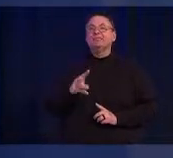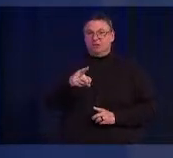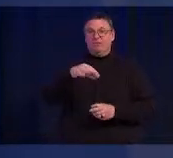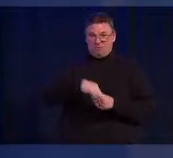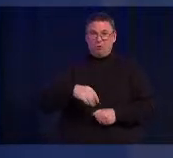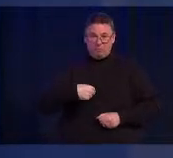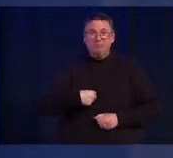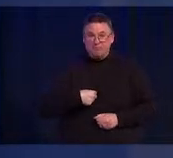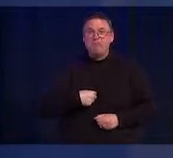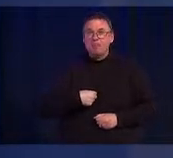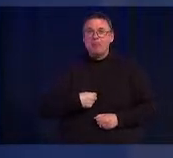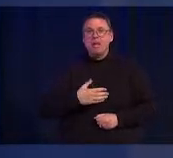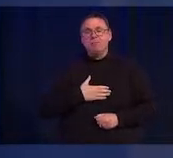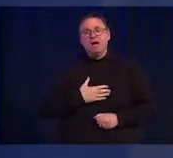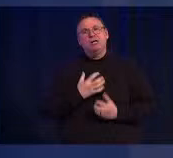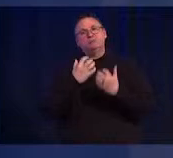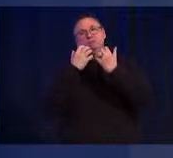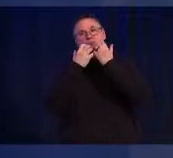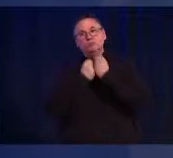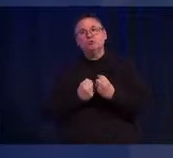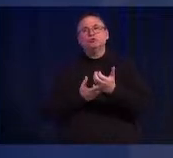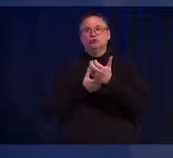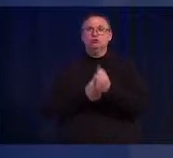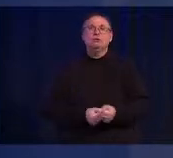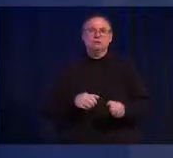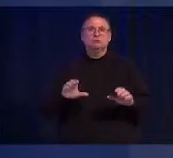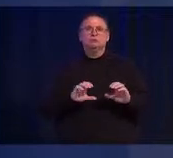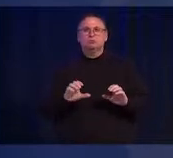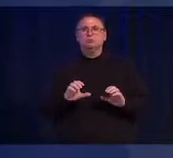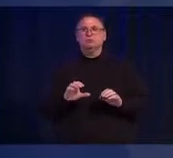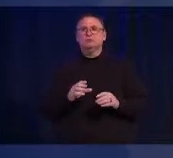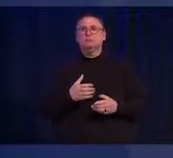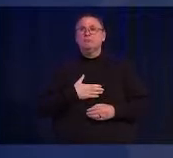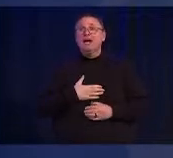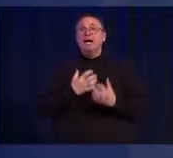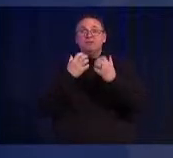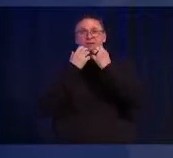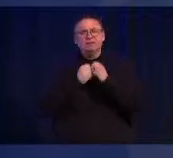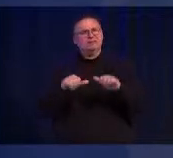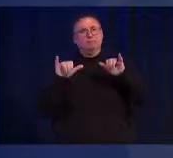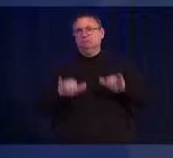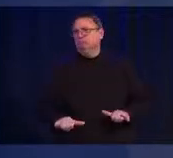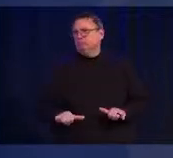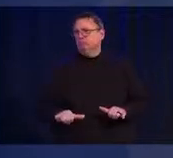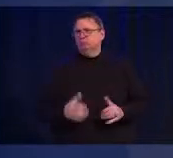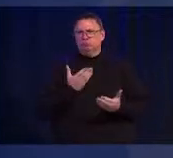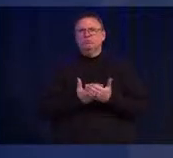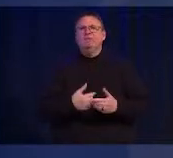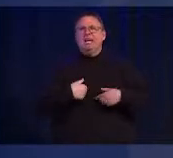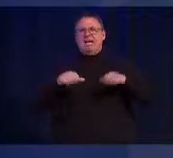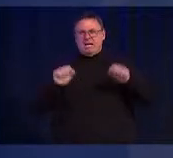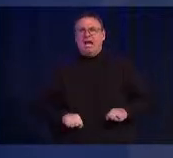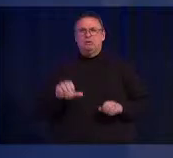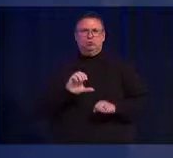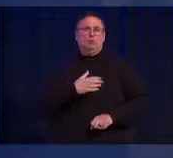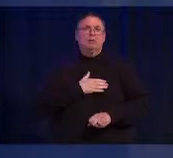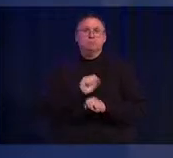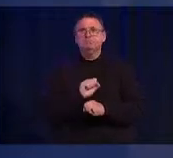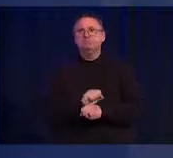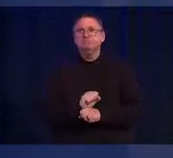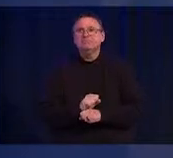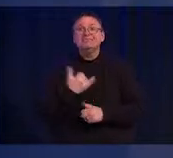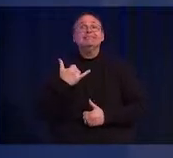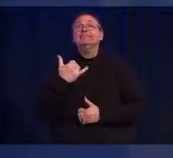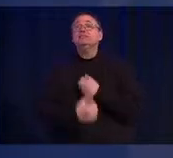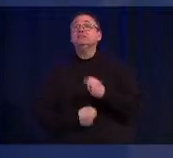because you trusted I could get the job done. My values haven't changed, and I proved I could get the job done. This year, the comparison to governor is